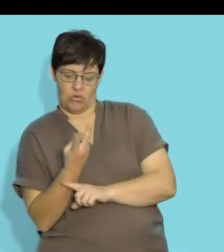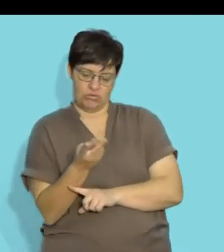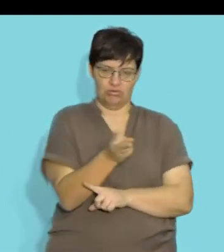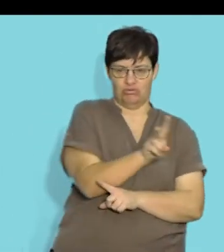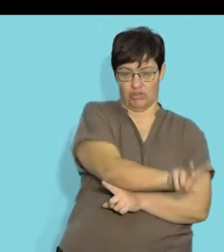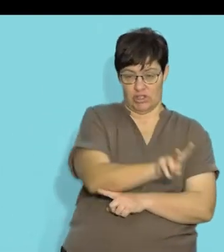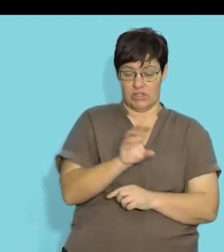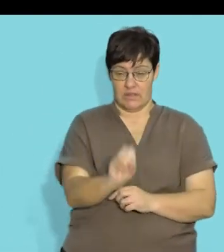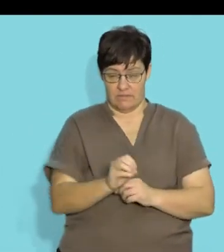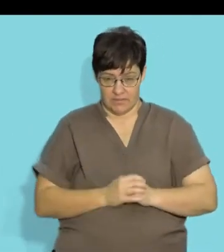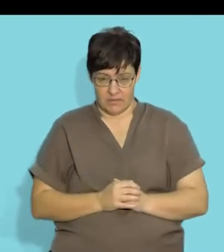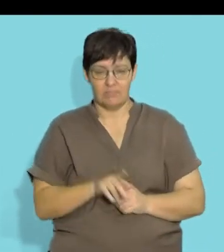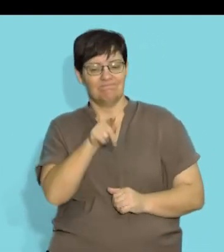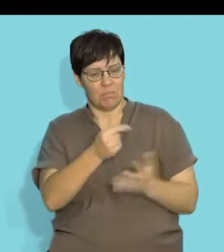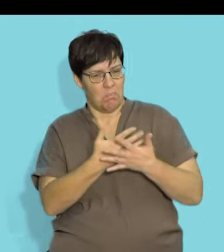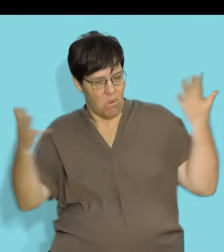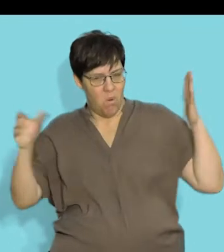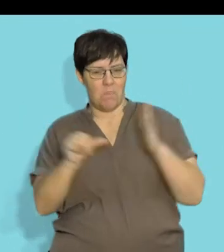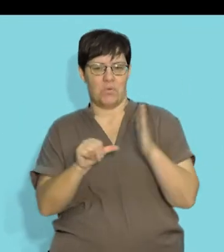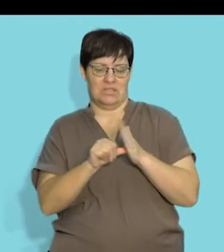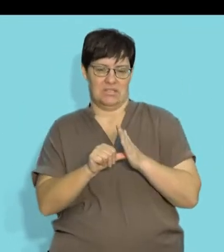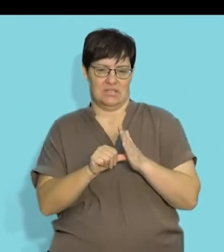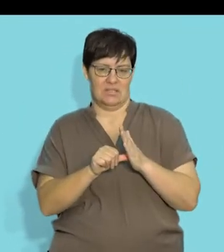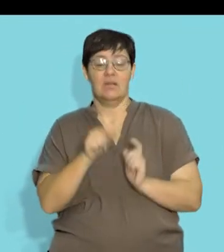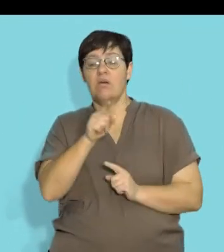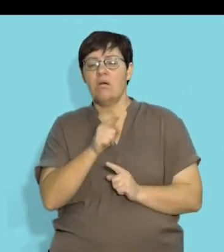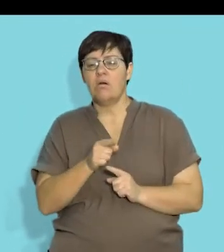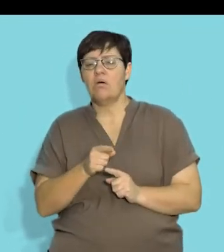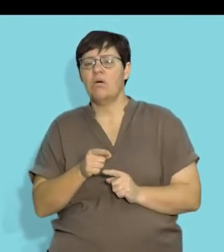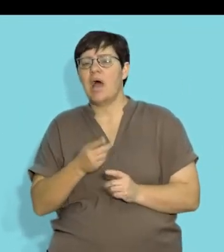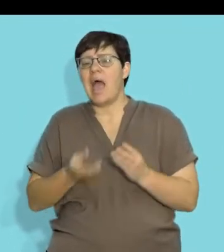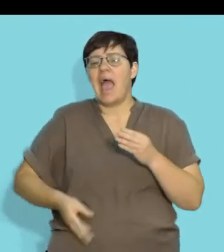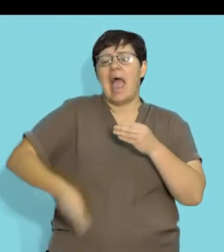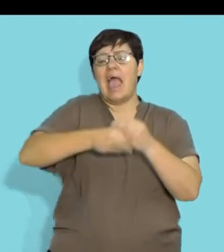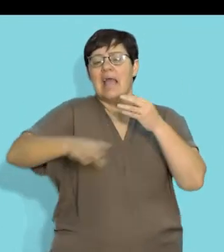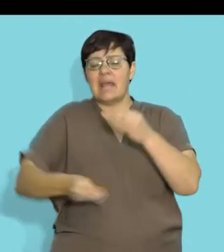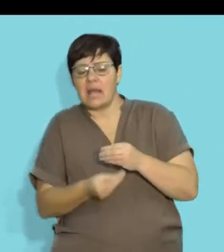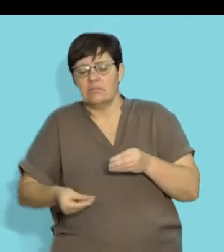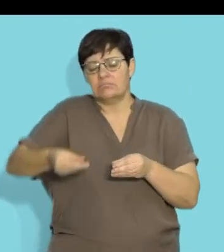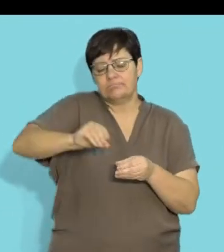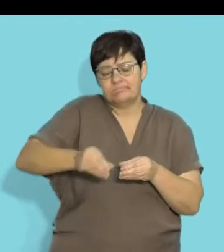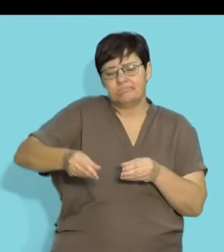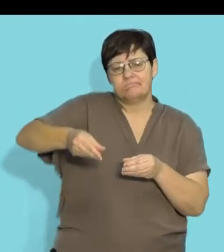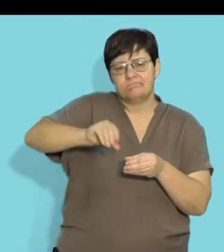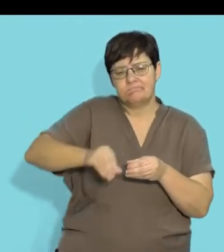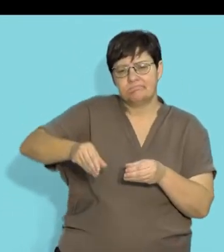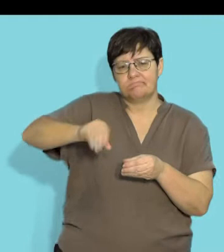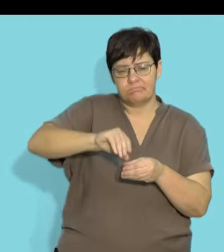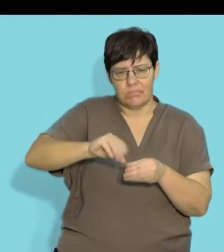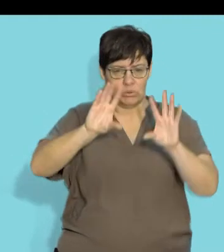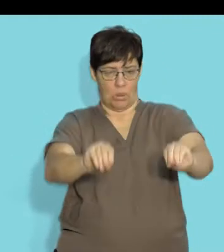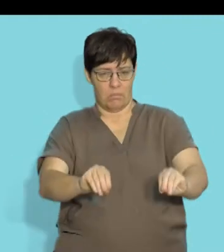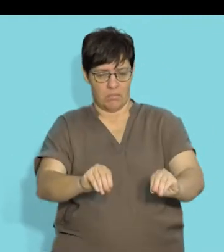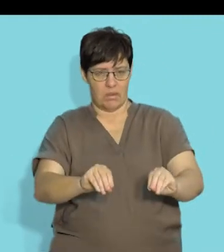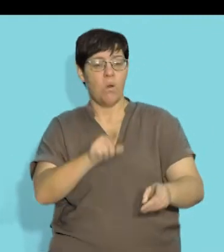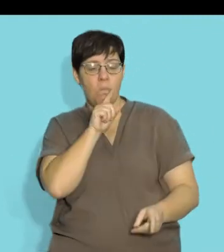most important part of the titration, to say, when do we stop adding one